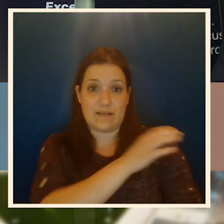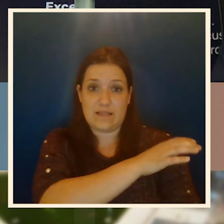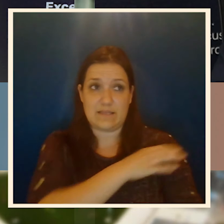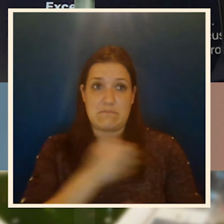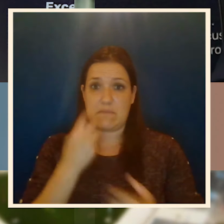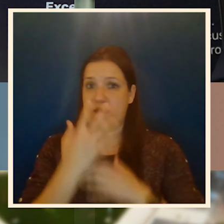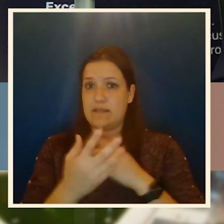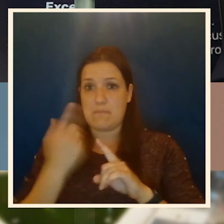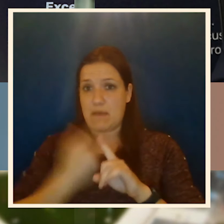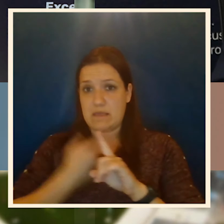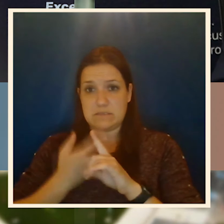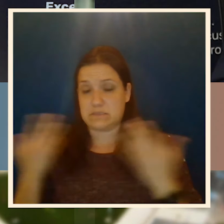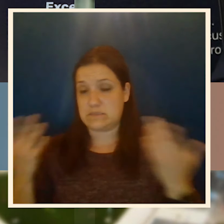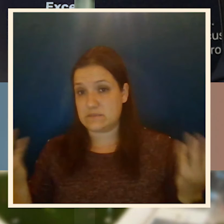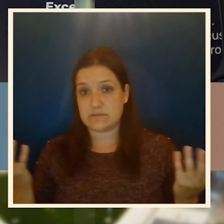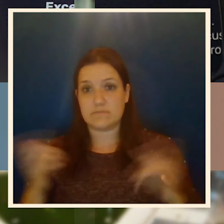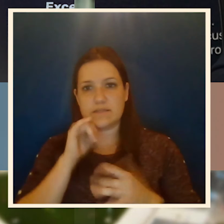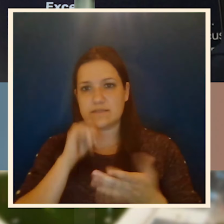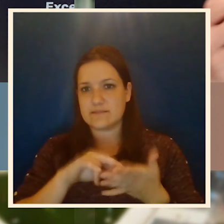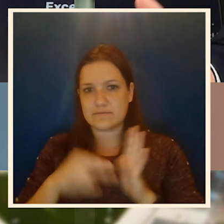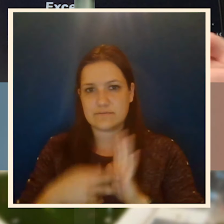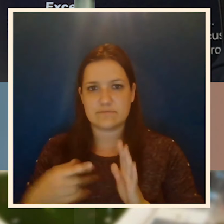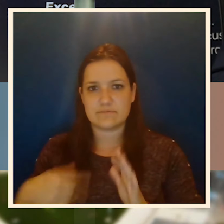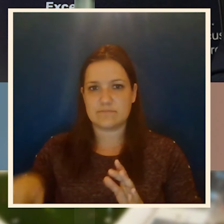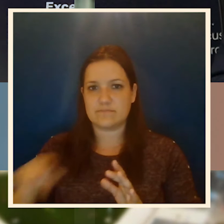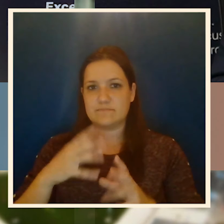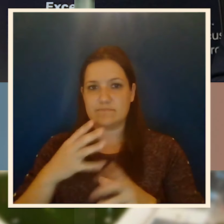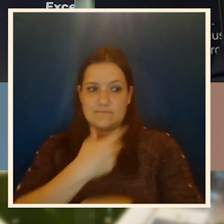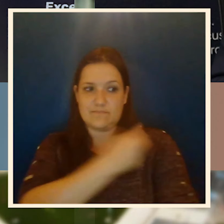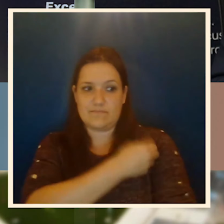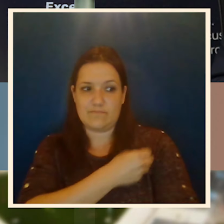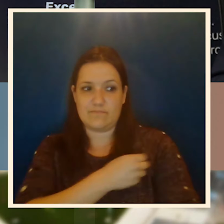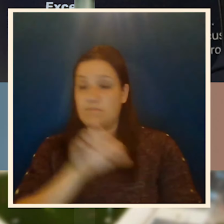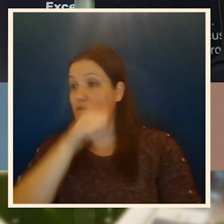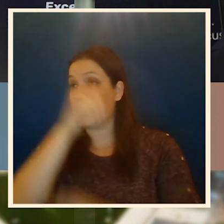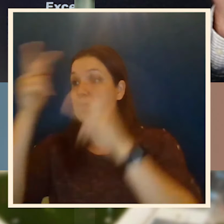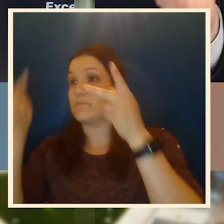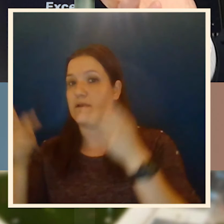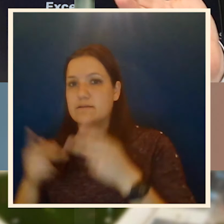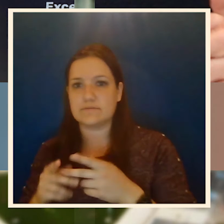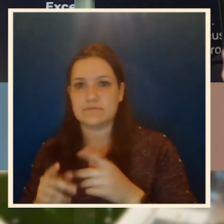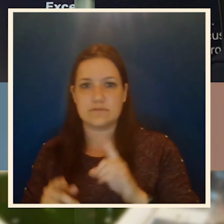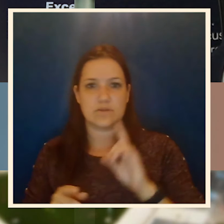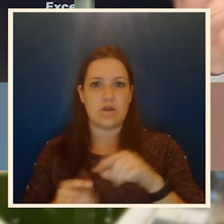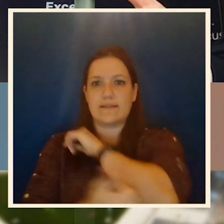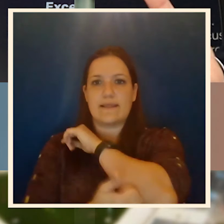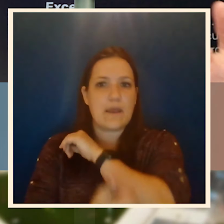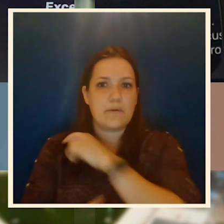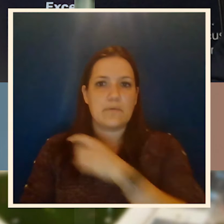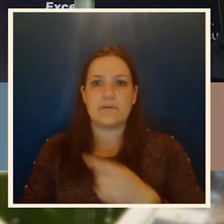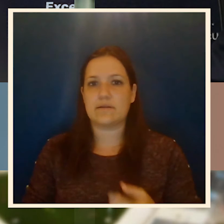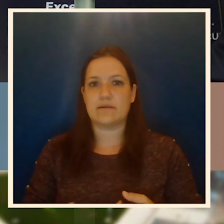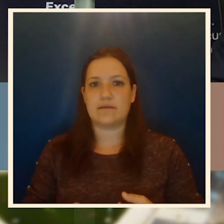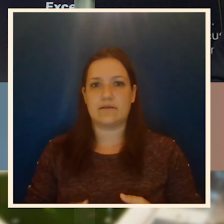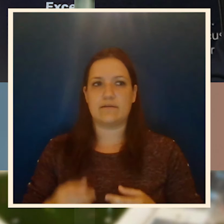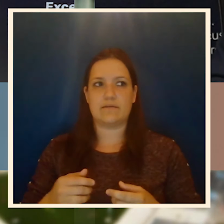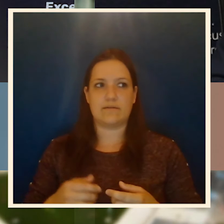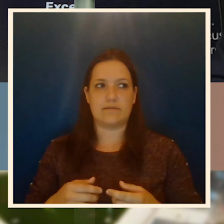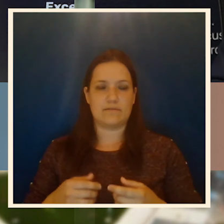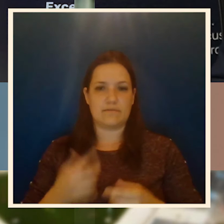many months, and but that doesn't mean that they didn't get vaccinated someplace else. They could have gone to one of the county mass